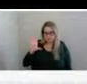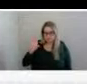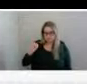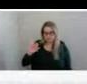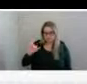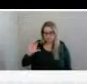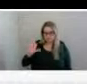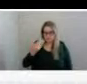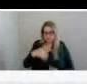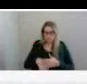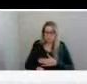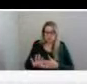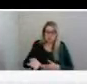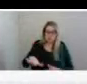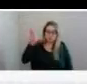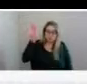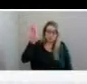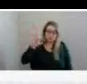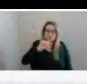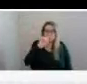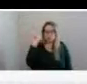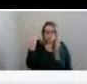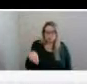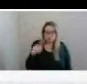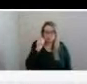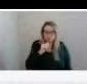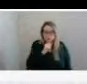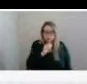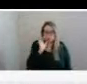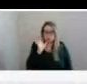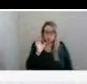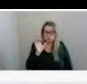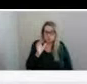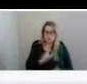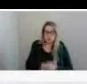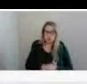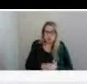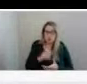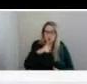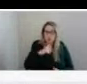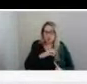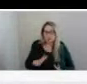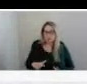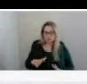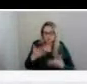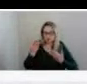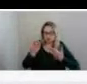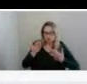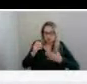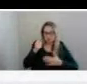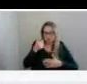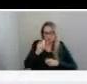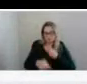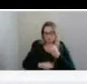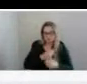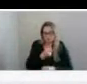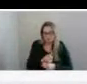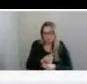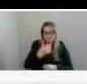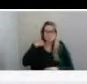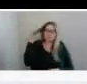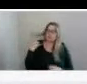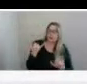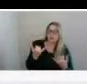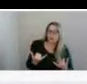bred in tucson arizona i am the daughter of a legislator who served for 10 years and i am